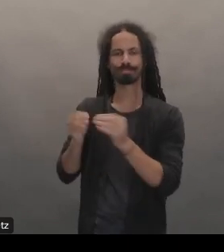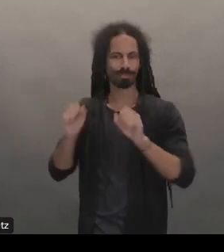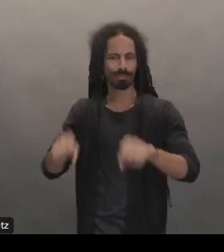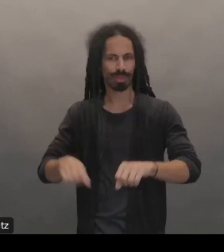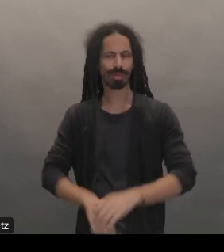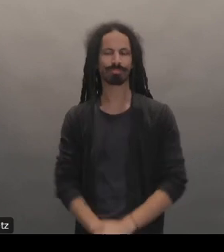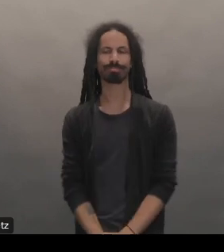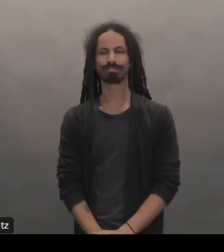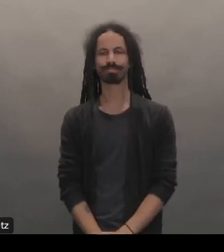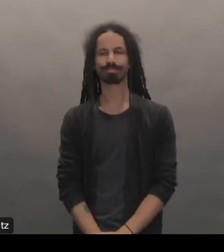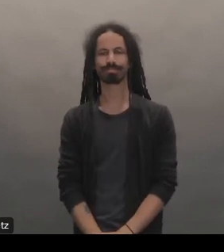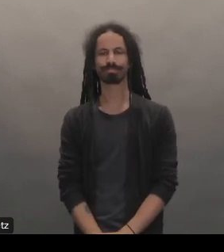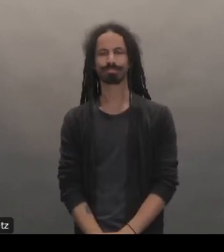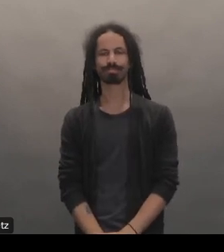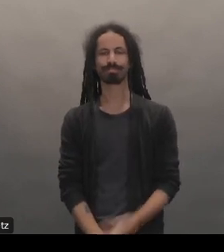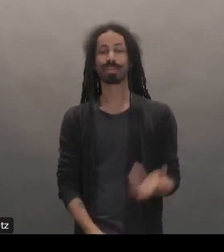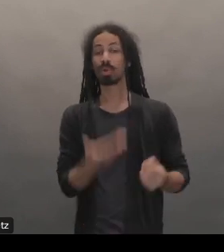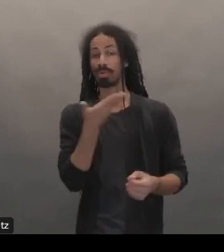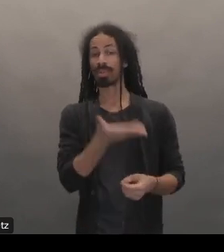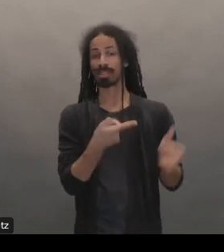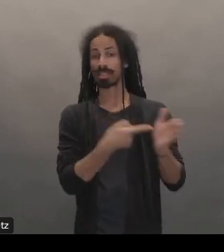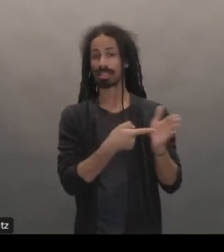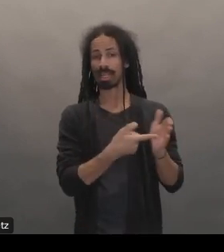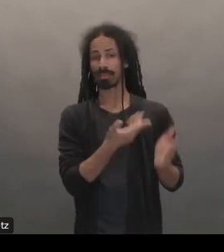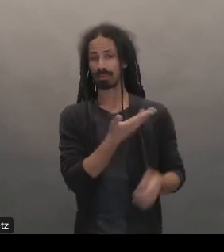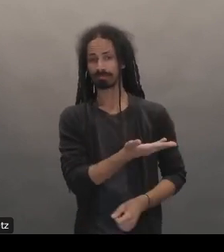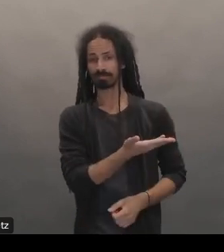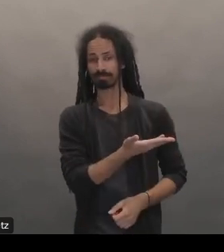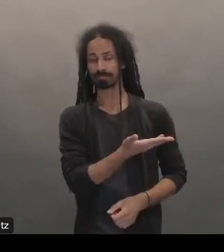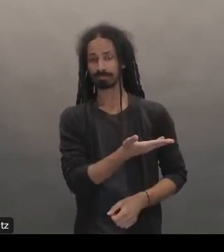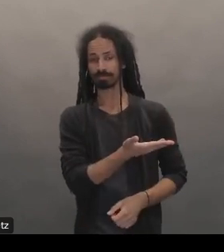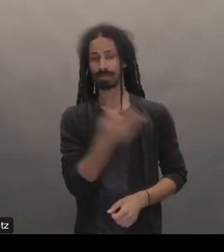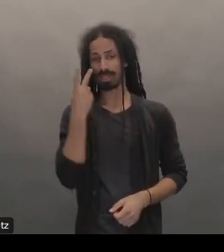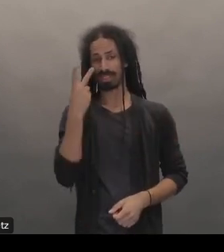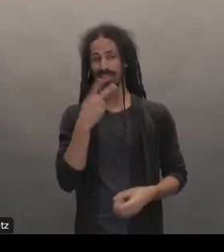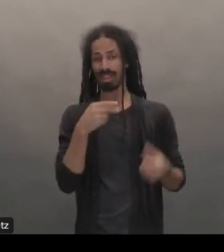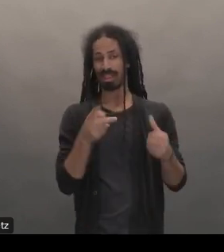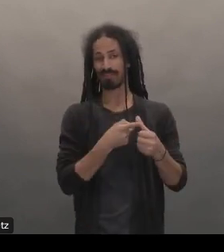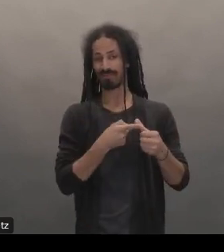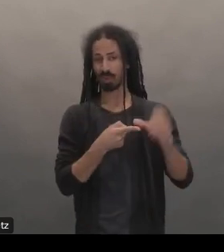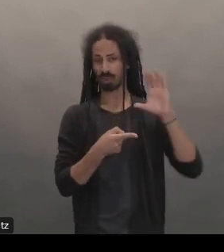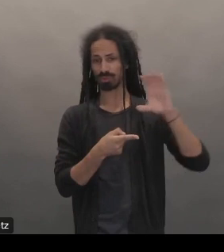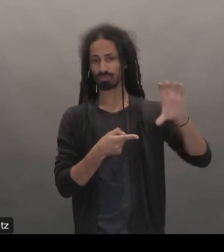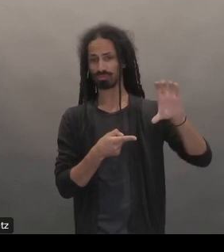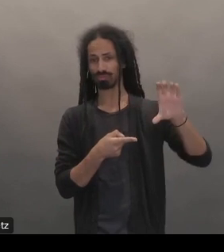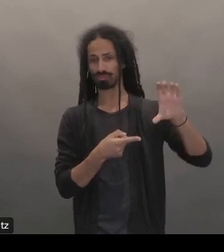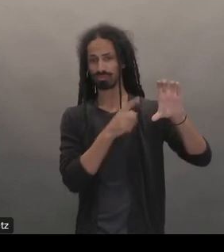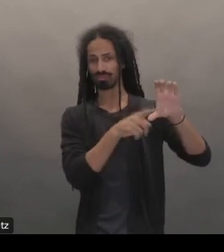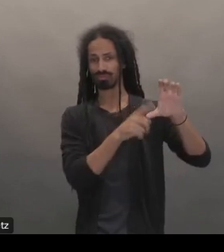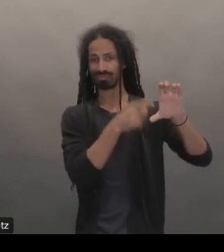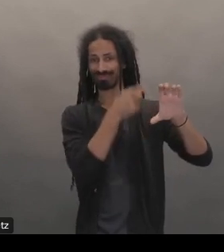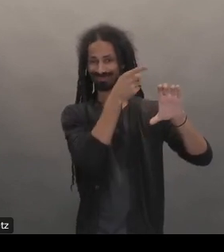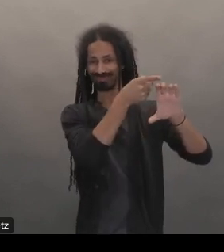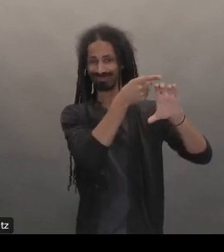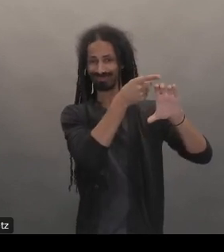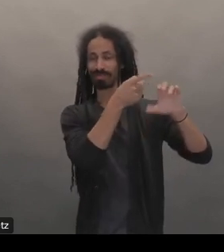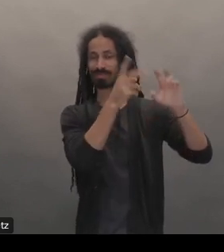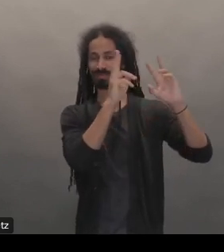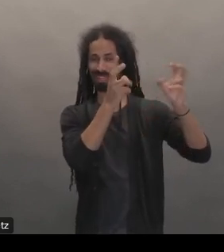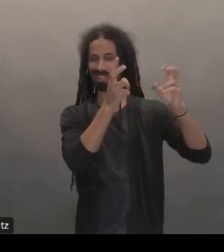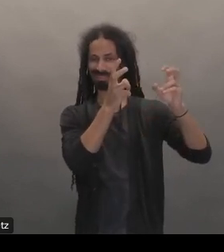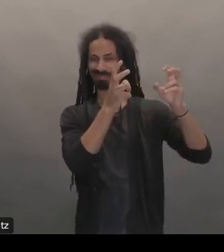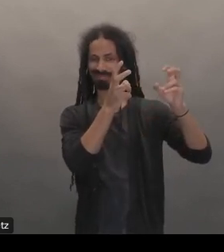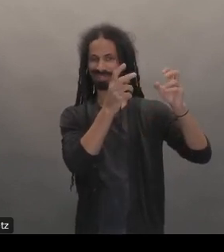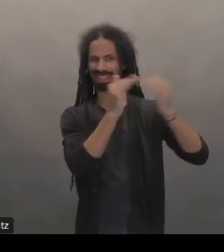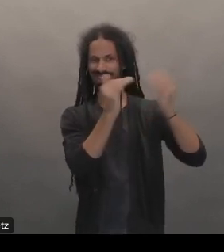So there's that example. So now if you look at that, you could see the first section of the paper, which begins with that heading title of the paper, that level